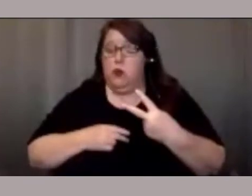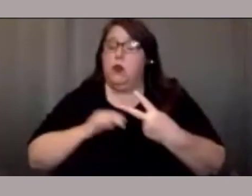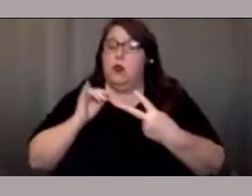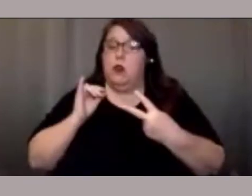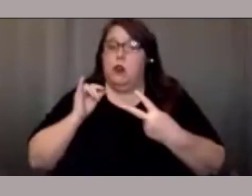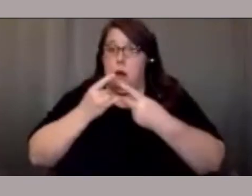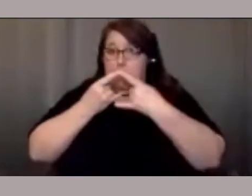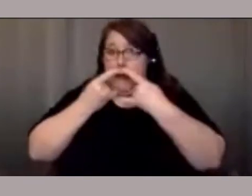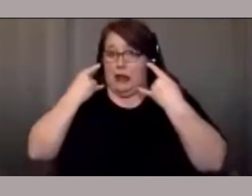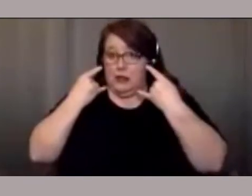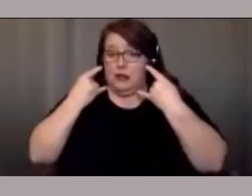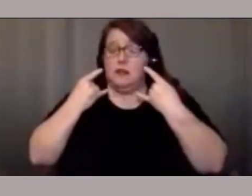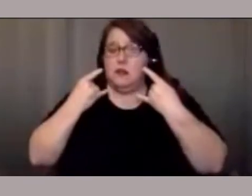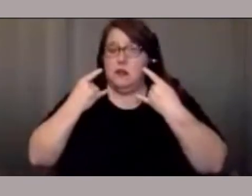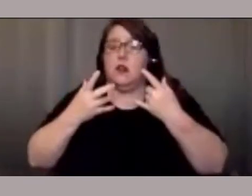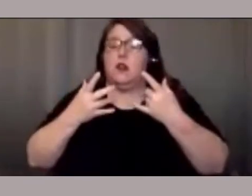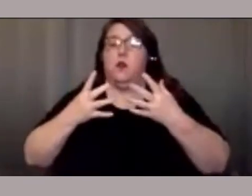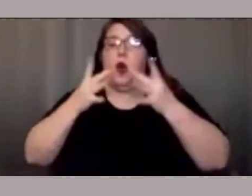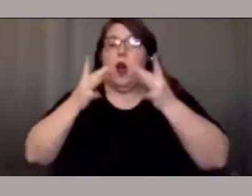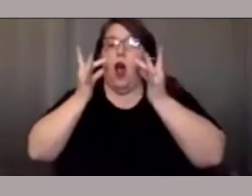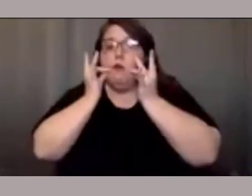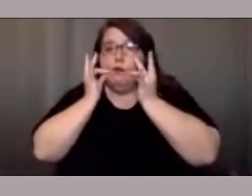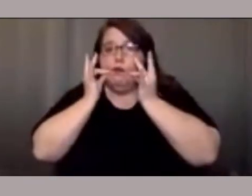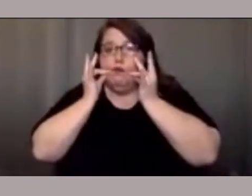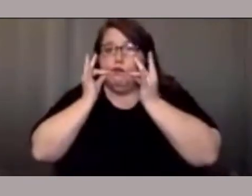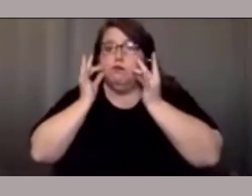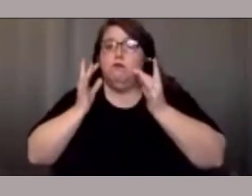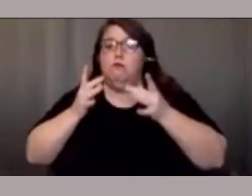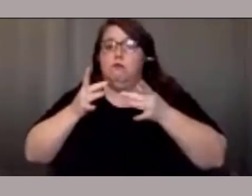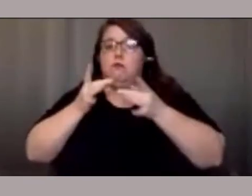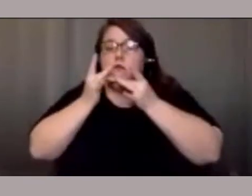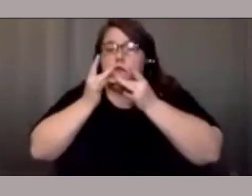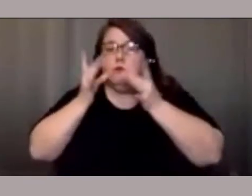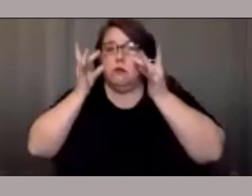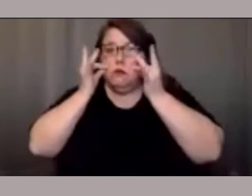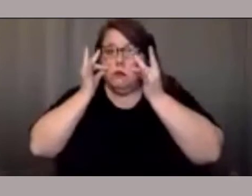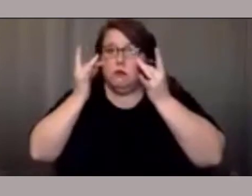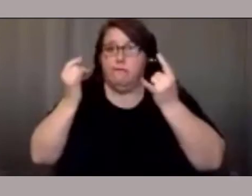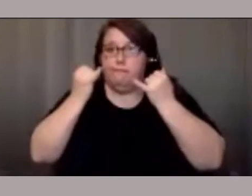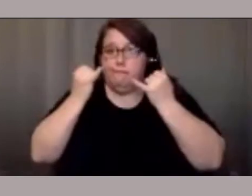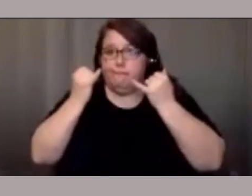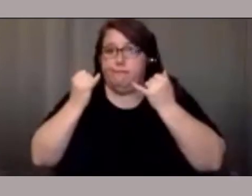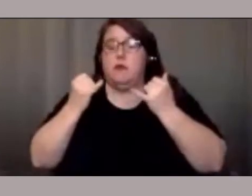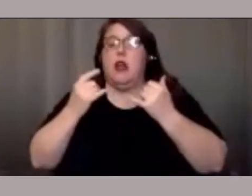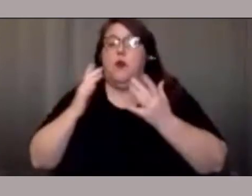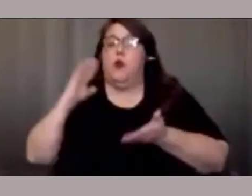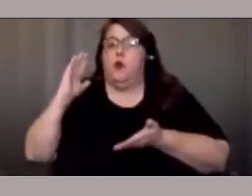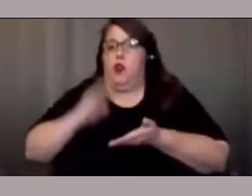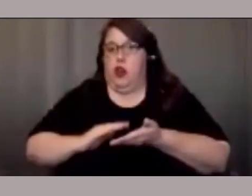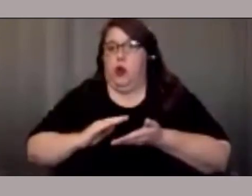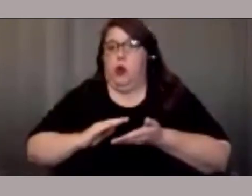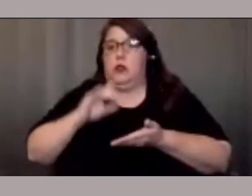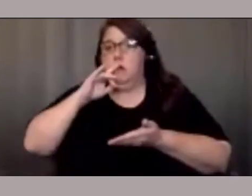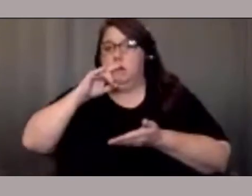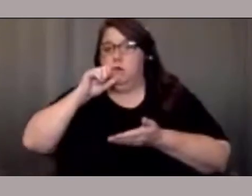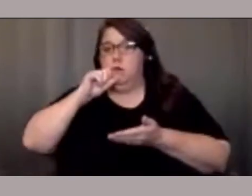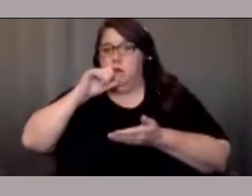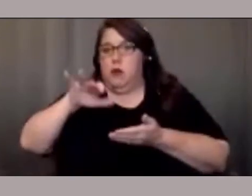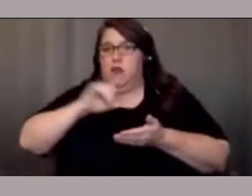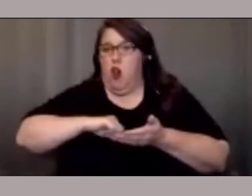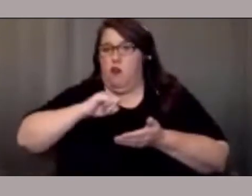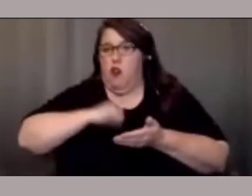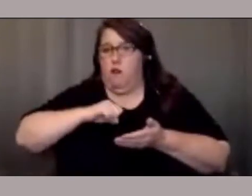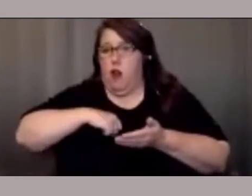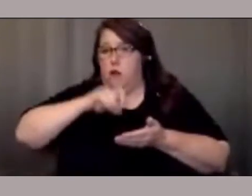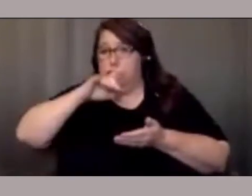the fit was nice and tight and would also reduce the amount of spread of aerosolizing particles when